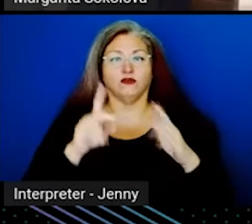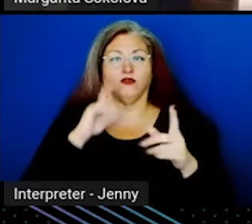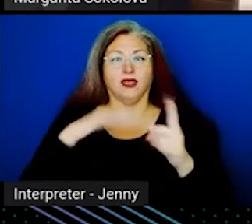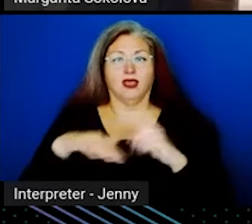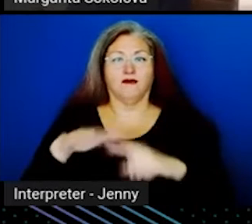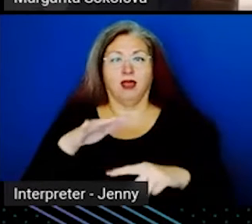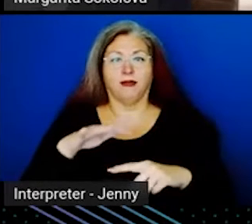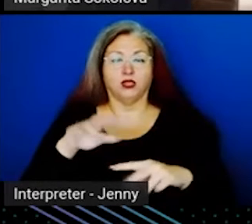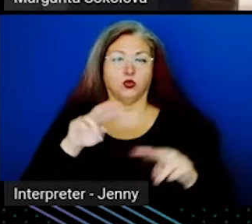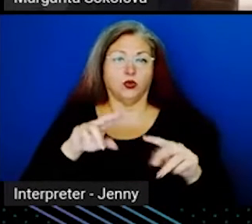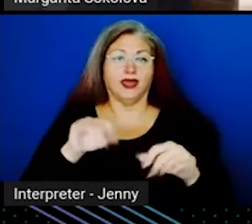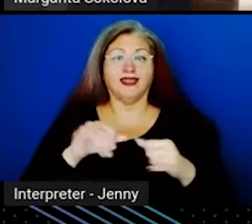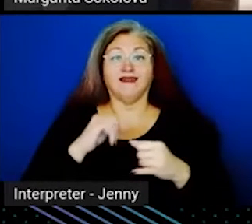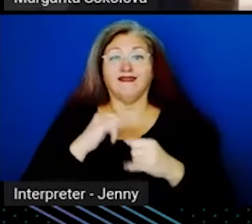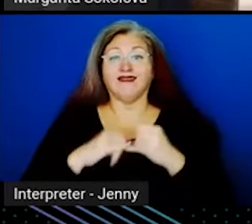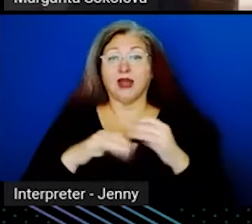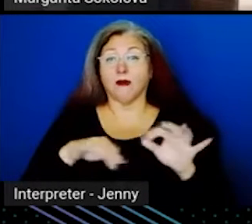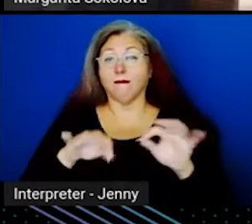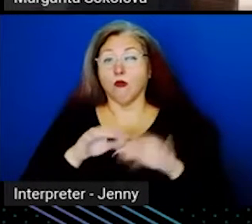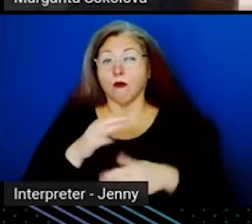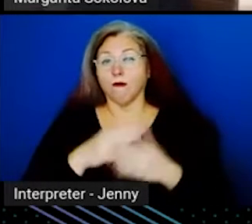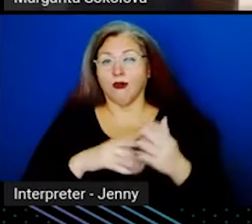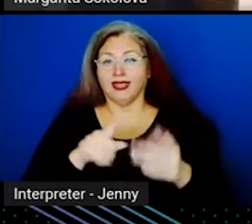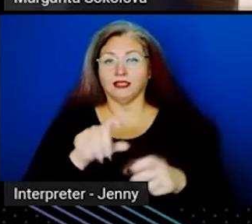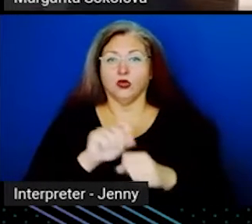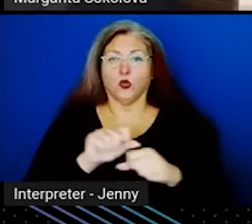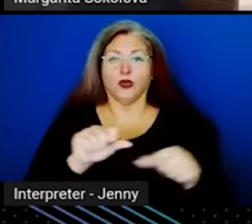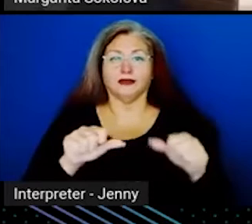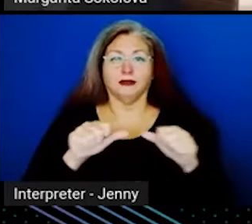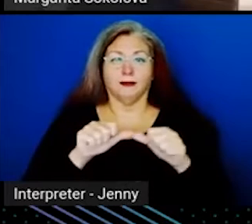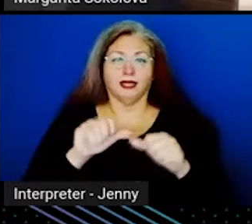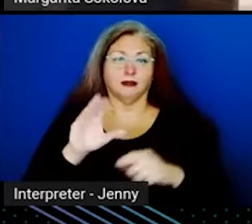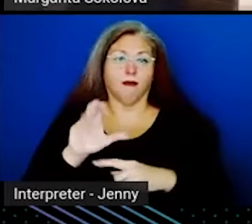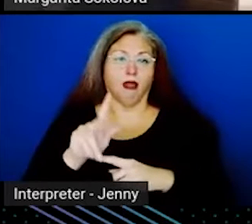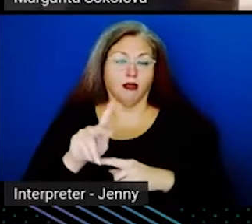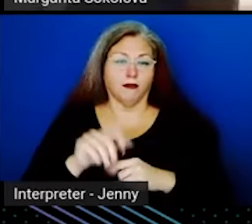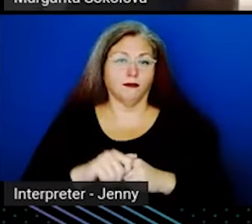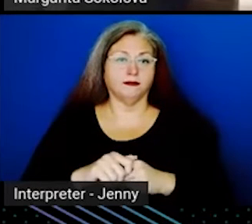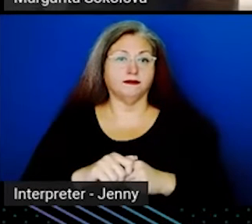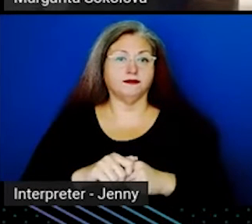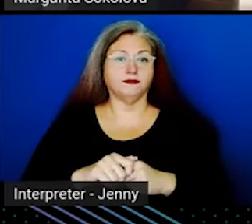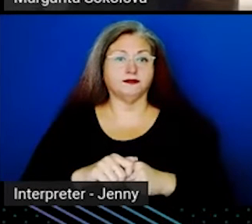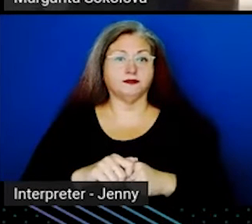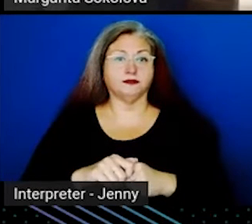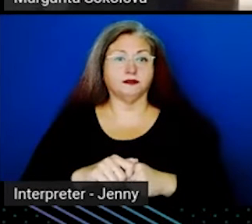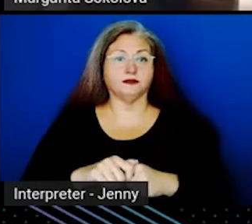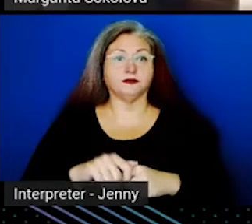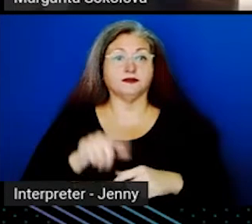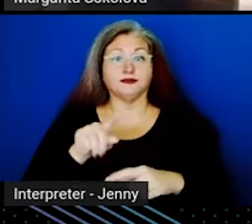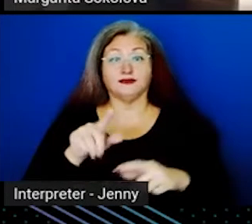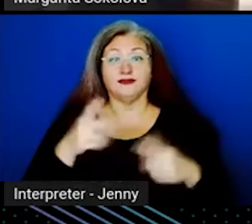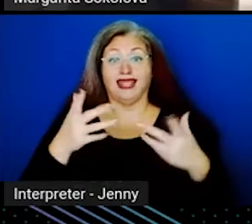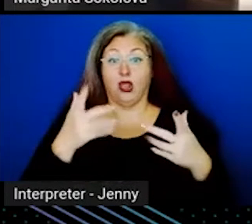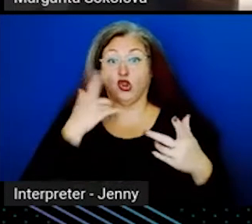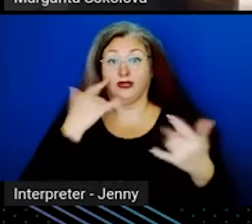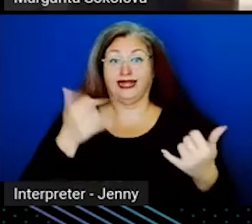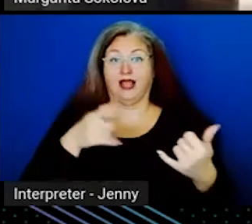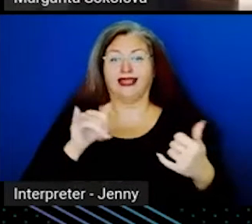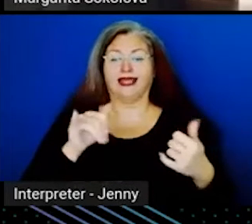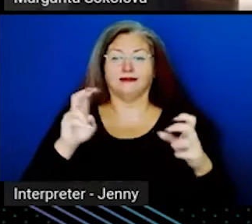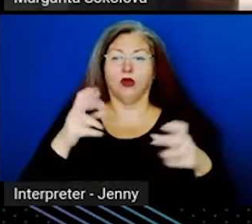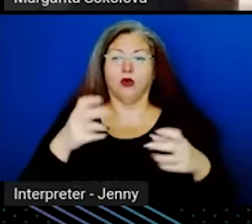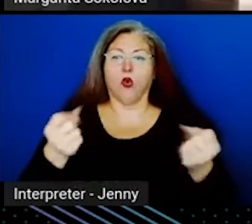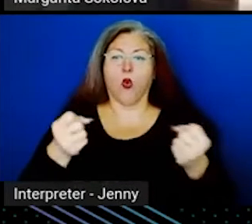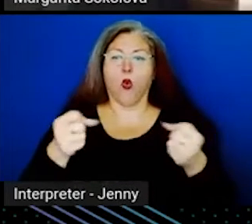crucial component of this configuration is actually this workspaces block. So this, as is right now, is a placeholder.